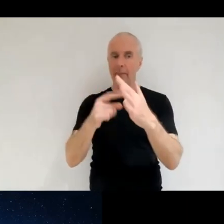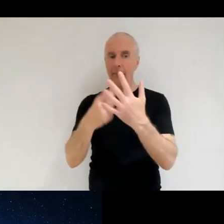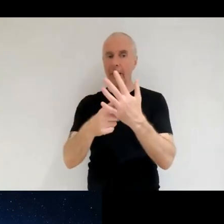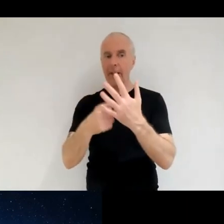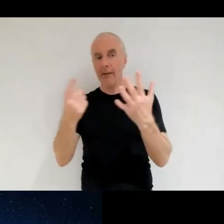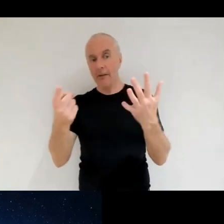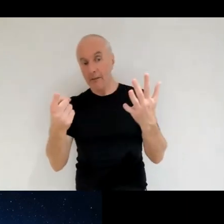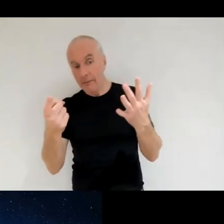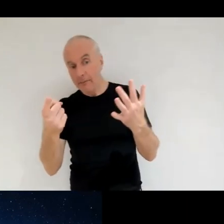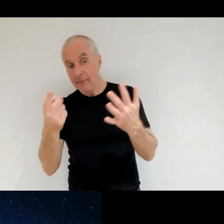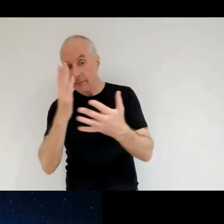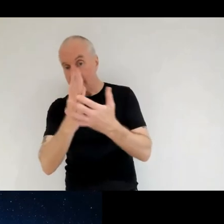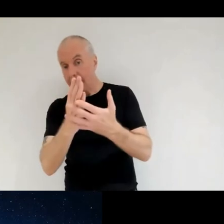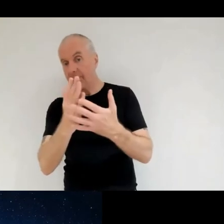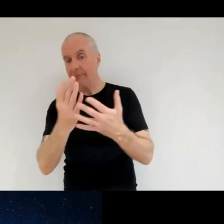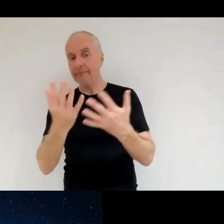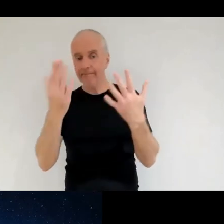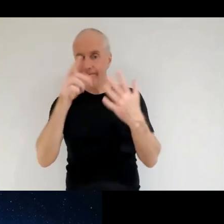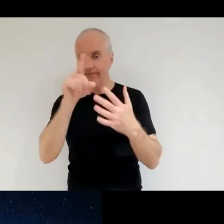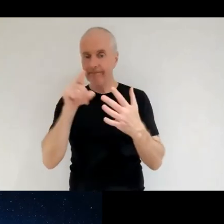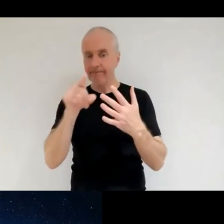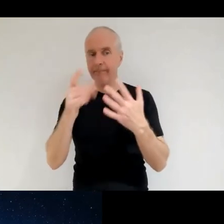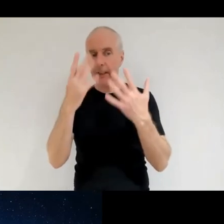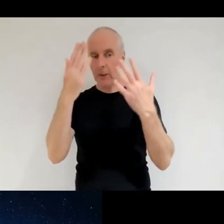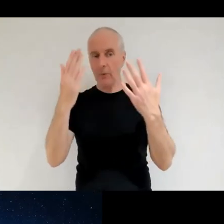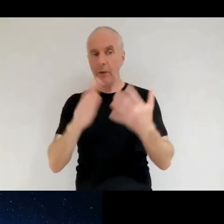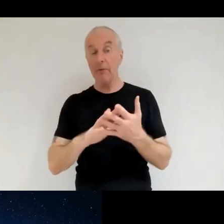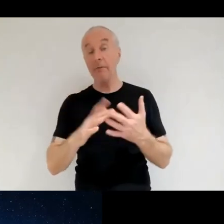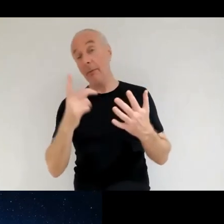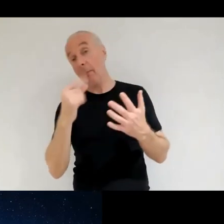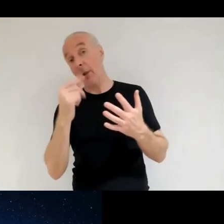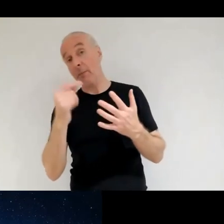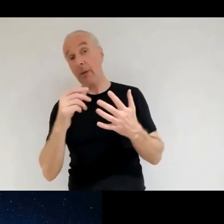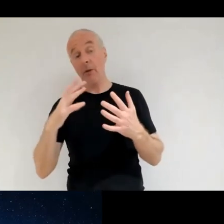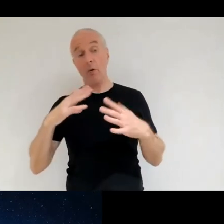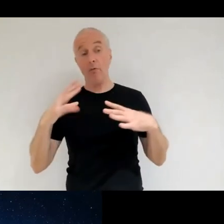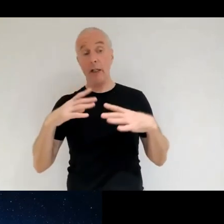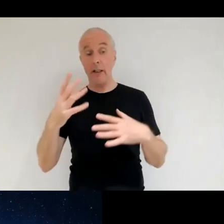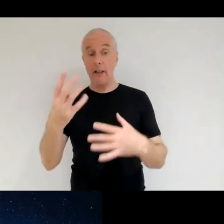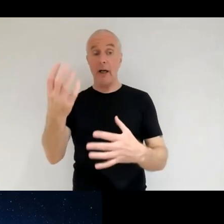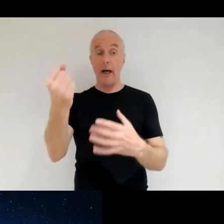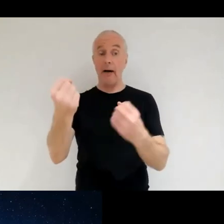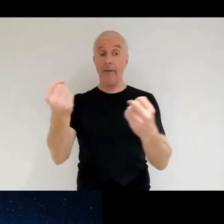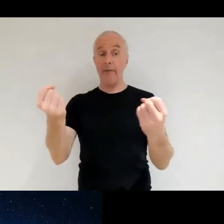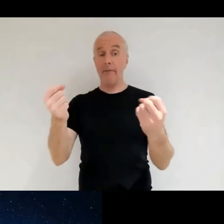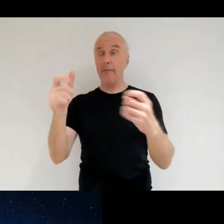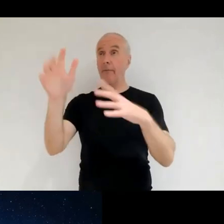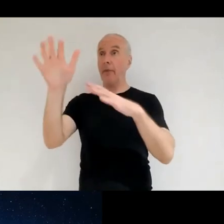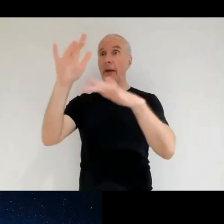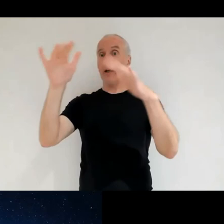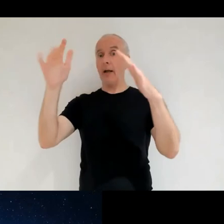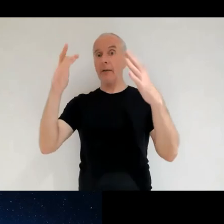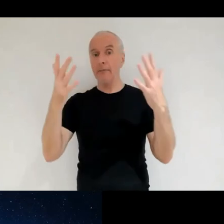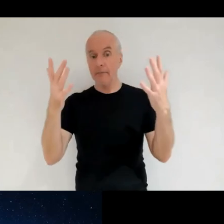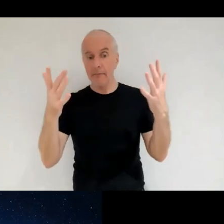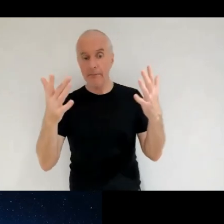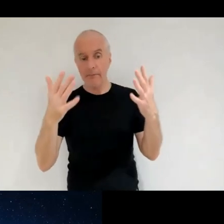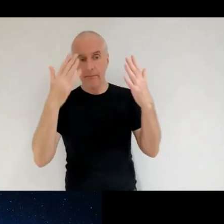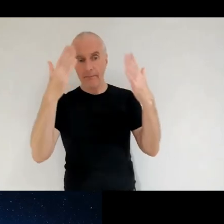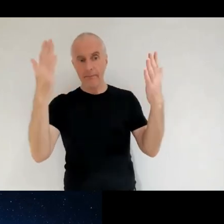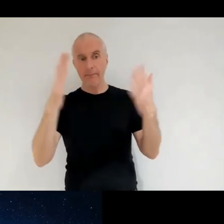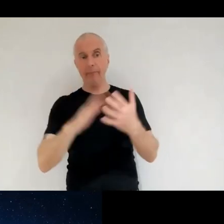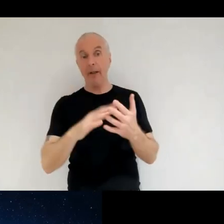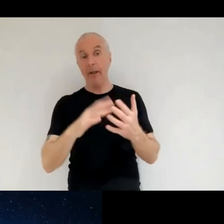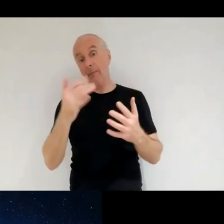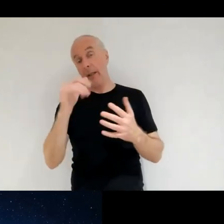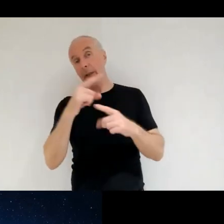is definitively settled yet, right? So it could already be that maybe these, I mean, if they are so populous out there, right, maybe they contribute